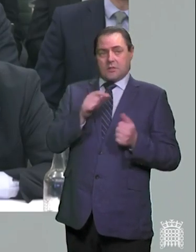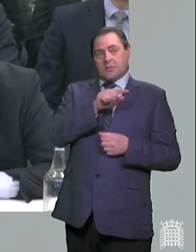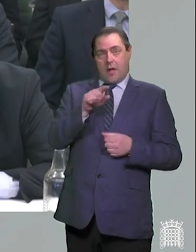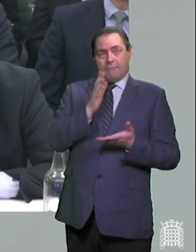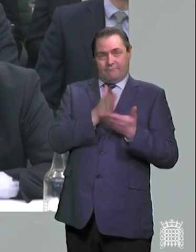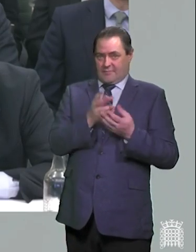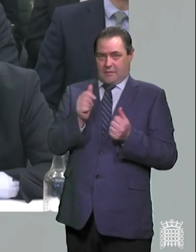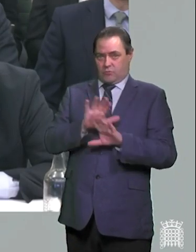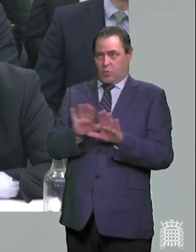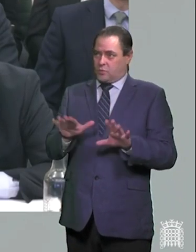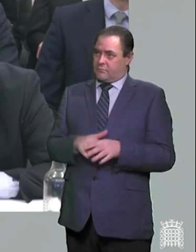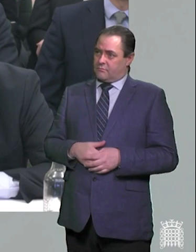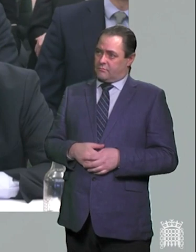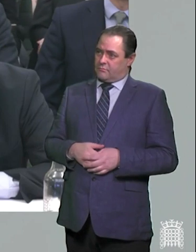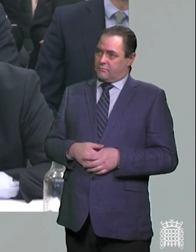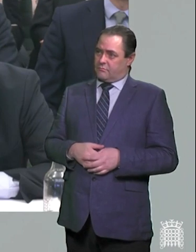of them don't.